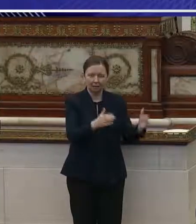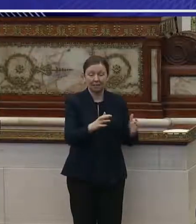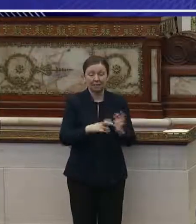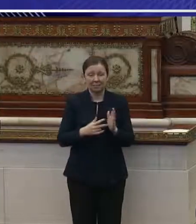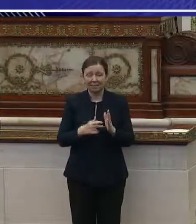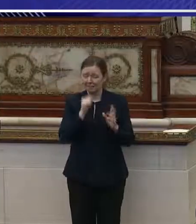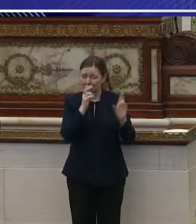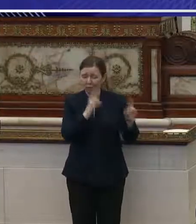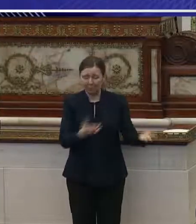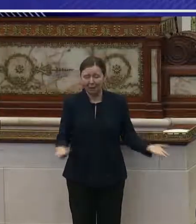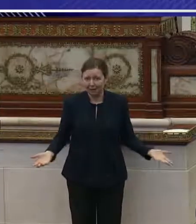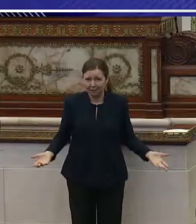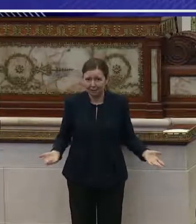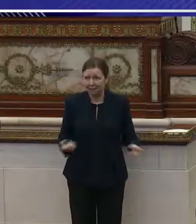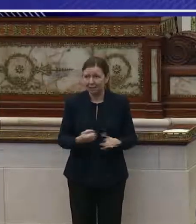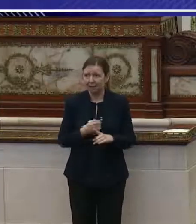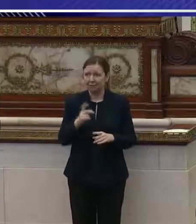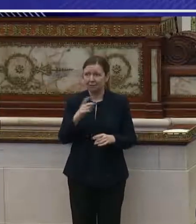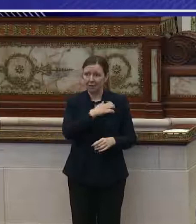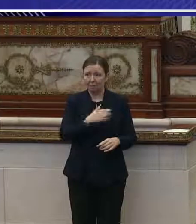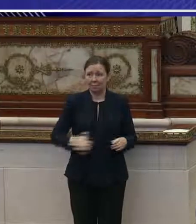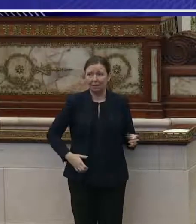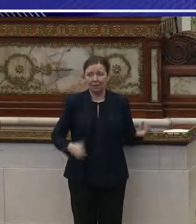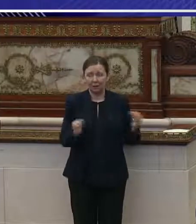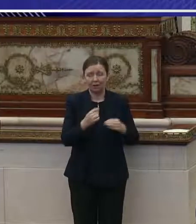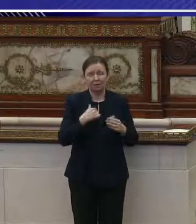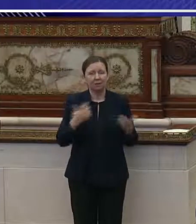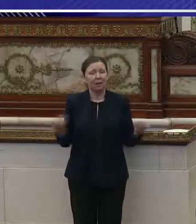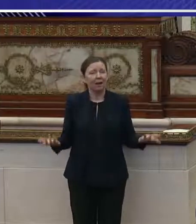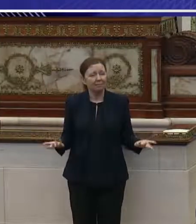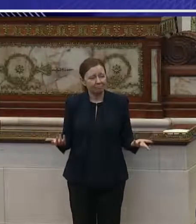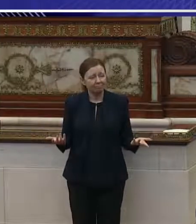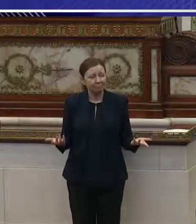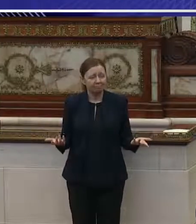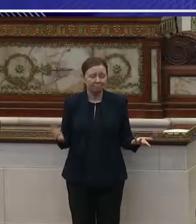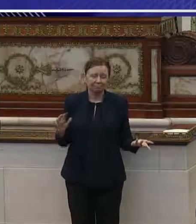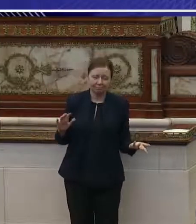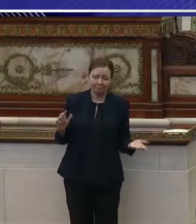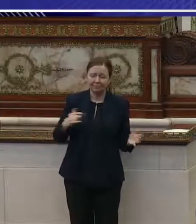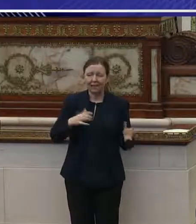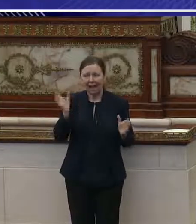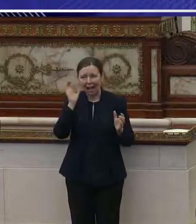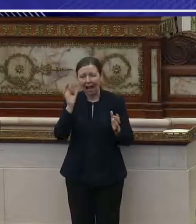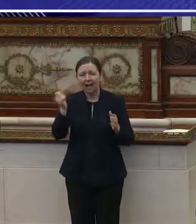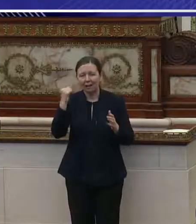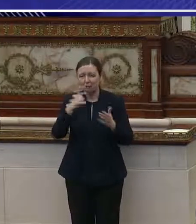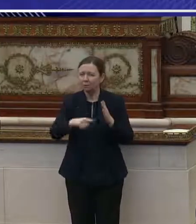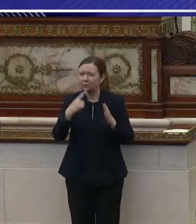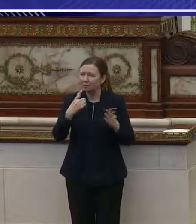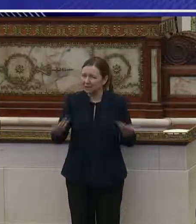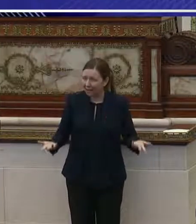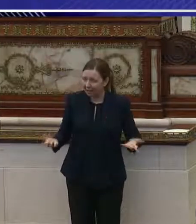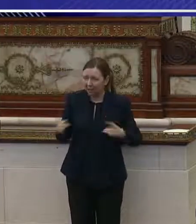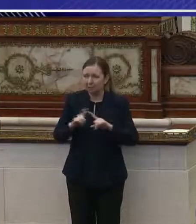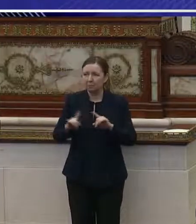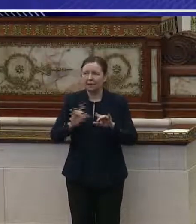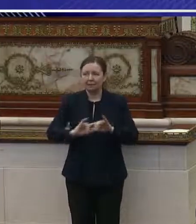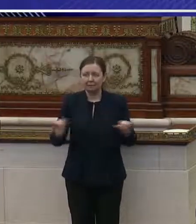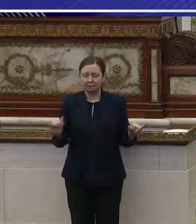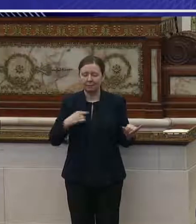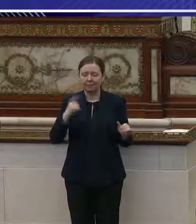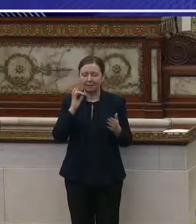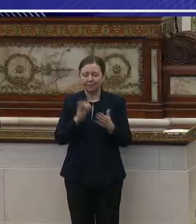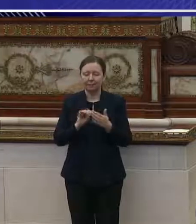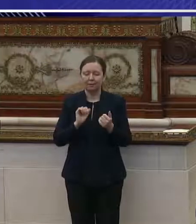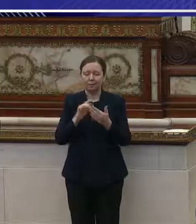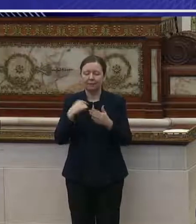of disrespect from the Kenney administration. So I hear what you're saying, but I think the